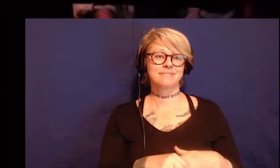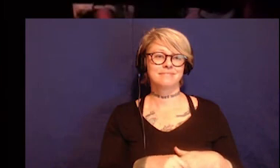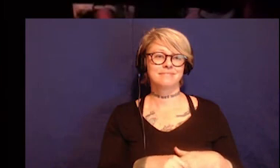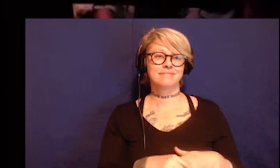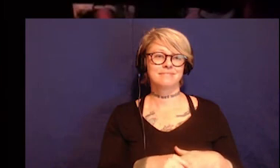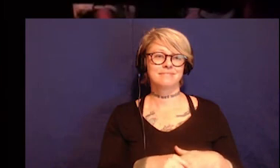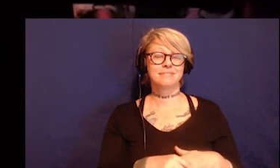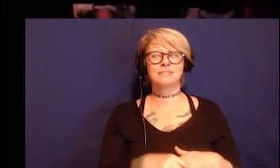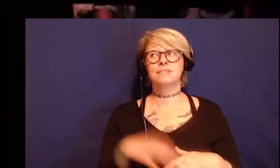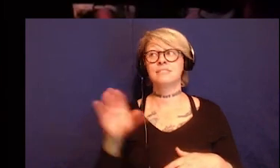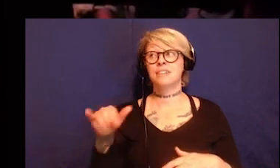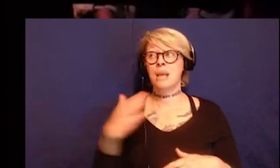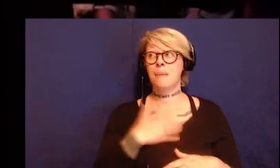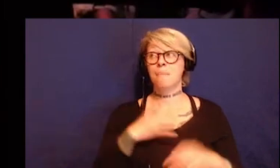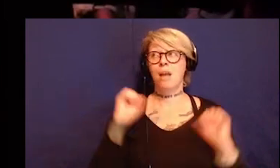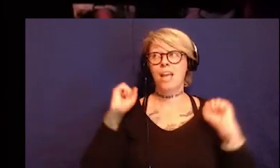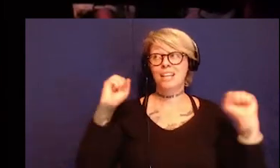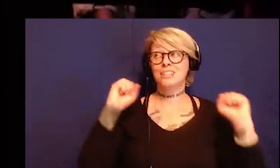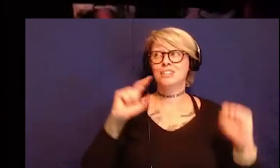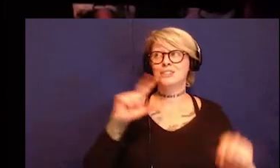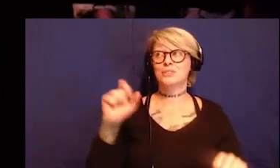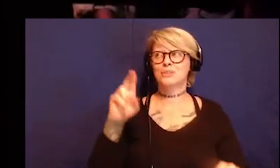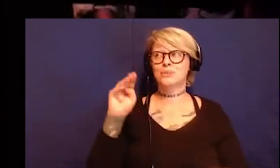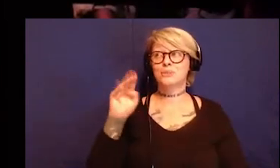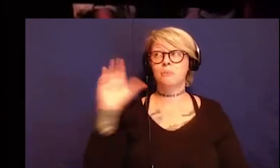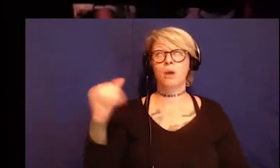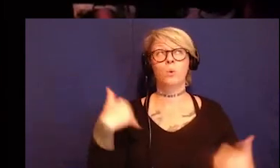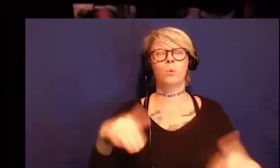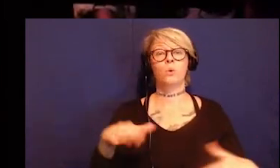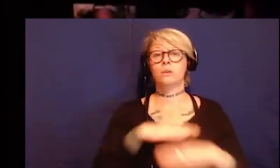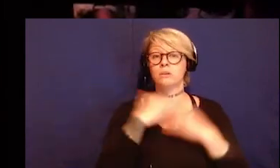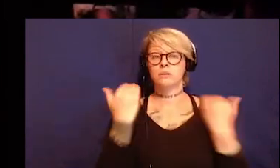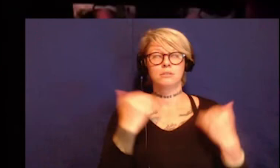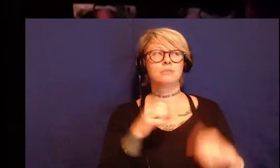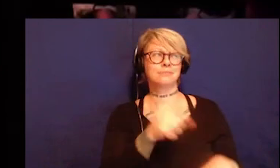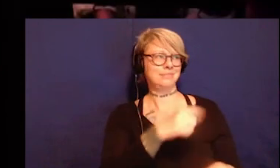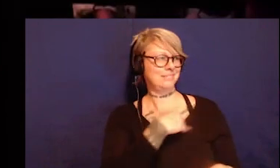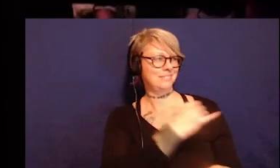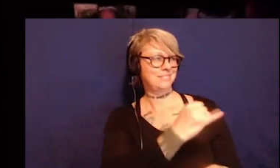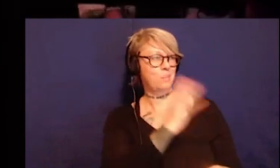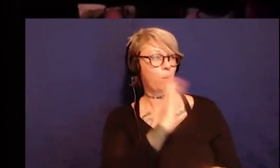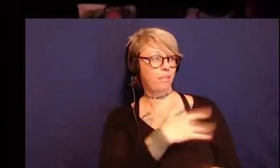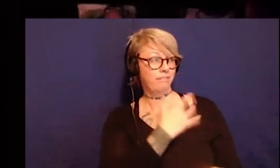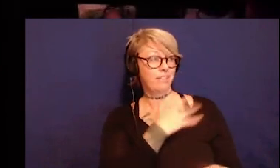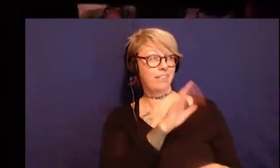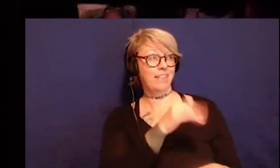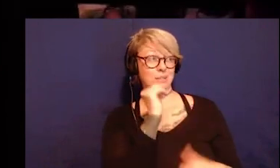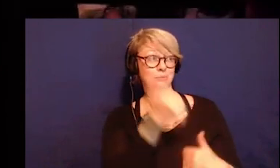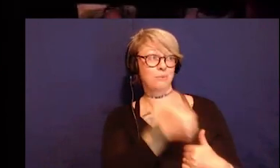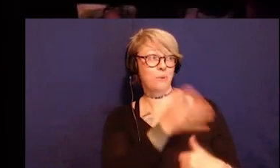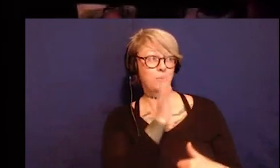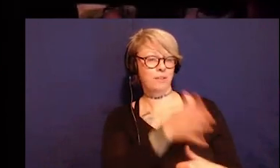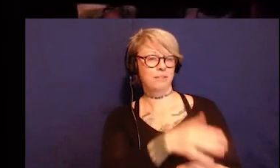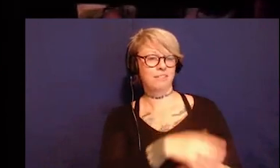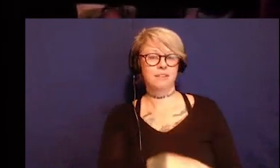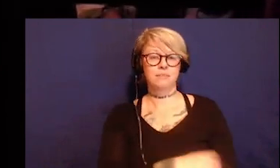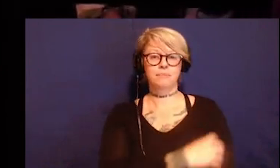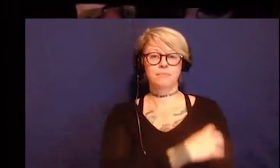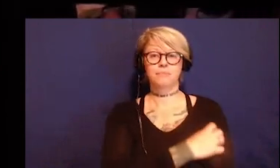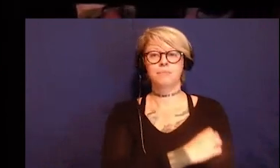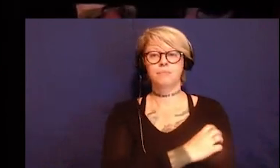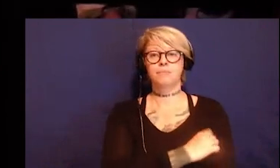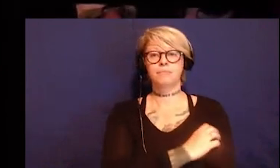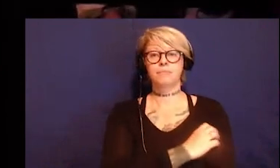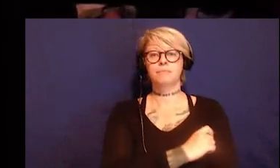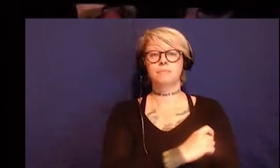That Zumba really knocked me out today. Me too. We're gonna be feeling that tomorrow. Cut 2. Betty